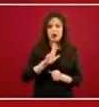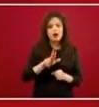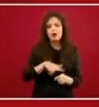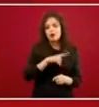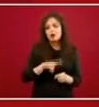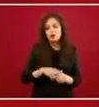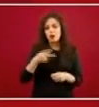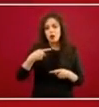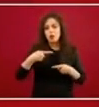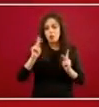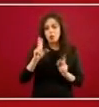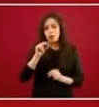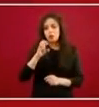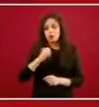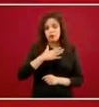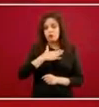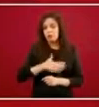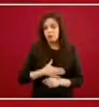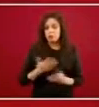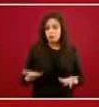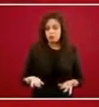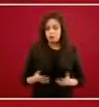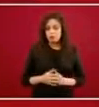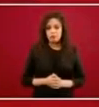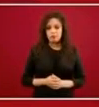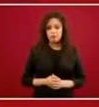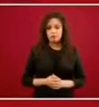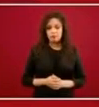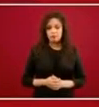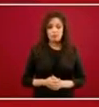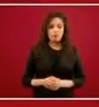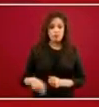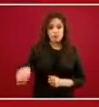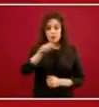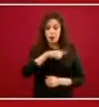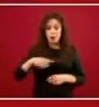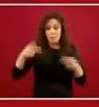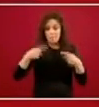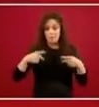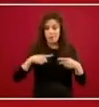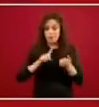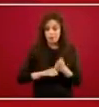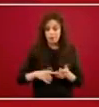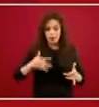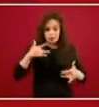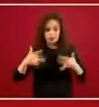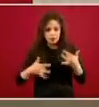they come from a phenomenon that is natural but is unjustifiable, which is